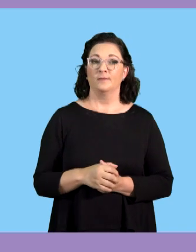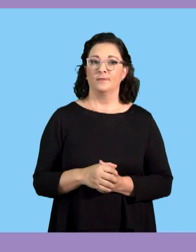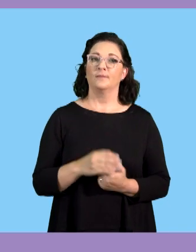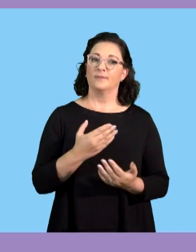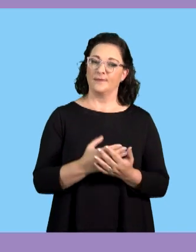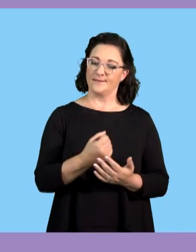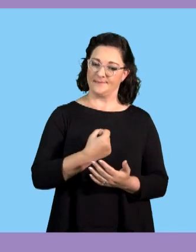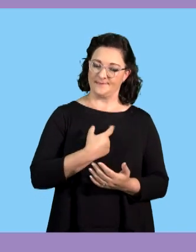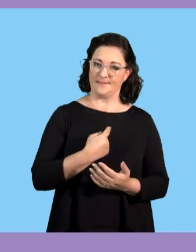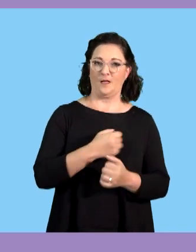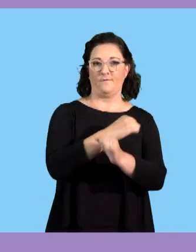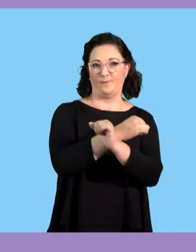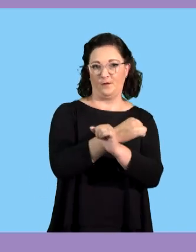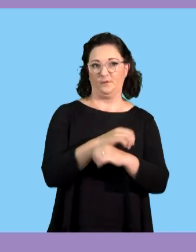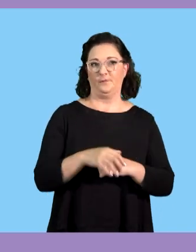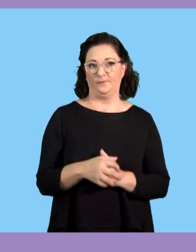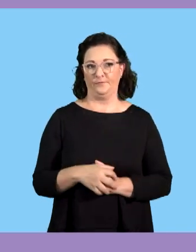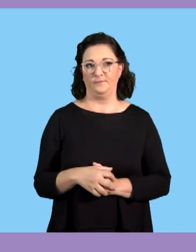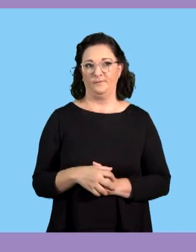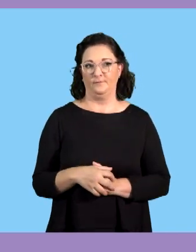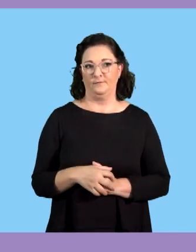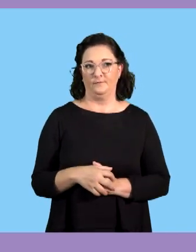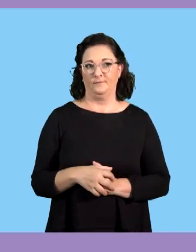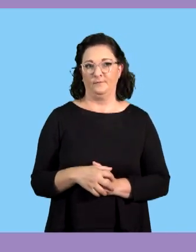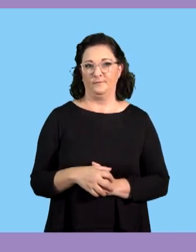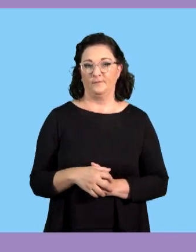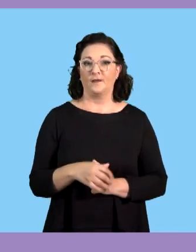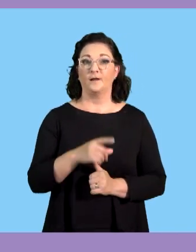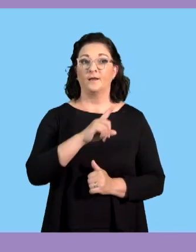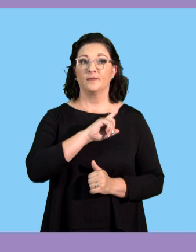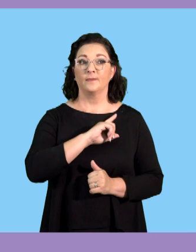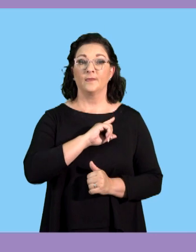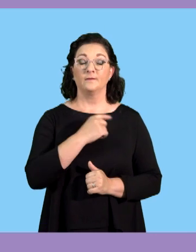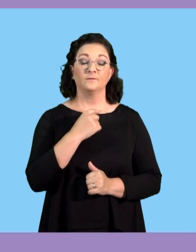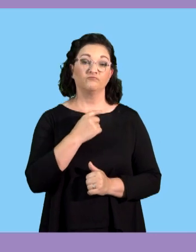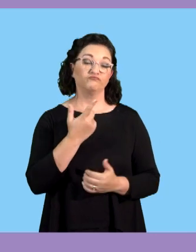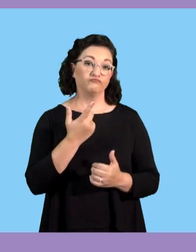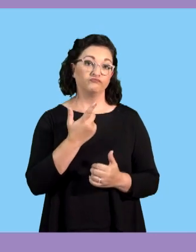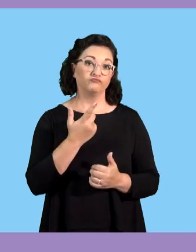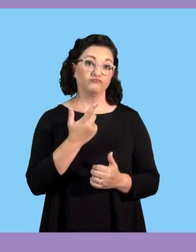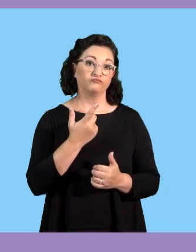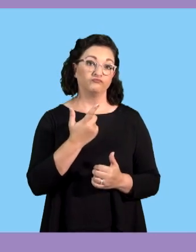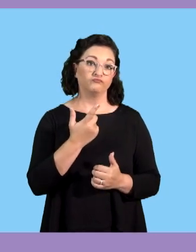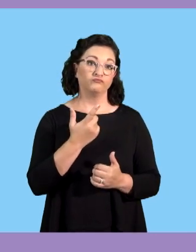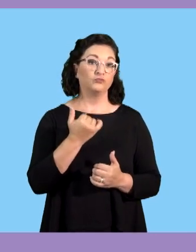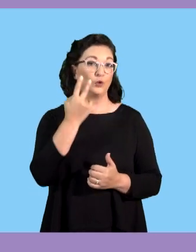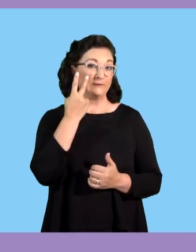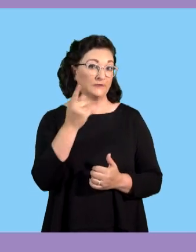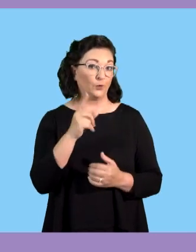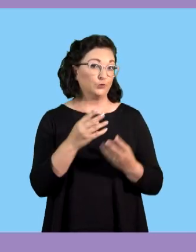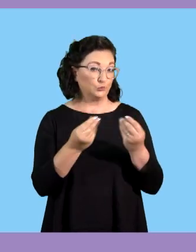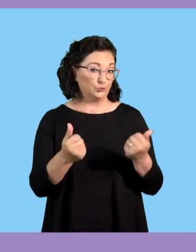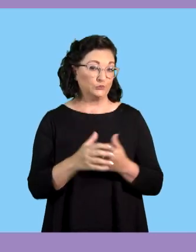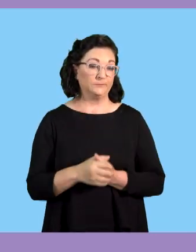number by itself. So in all reality, this is going to be, let's look